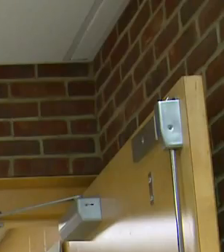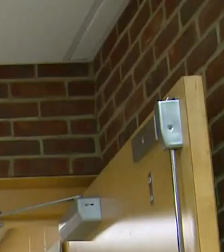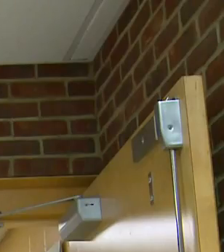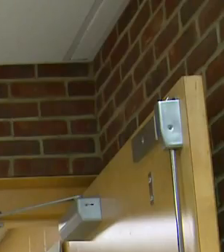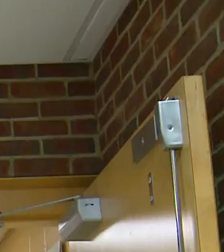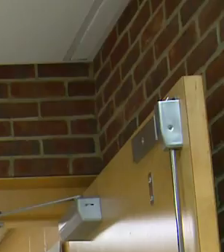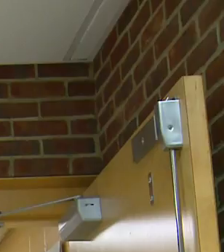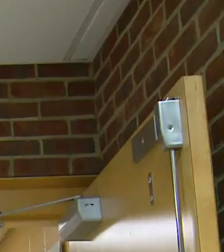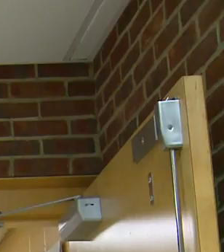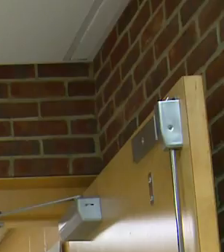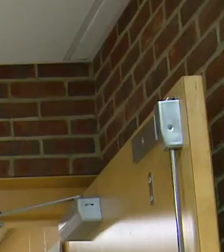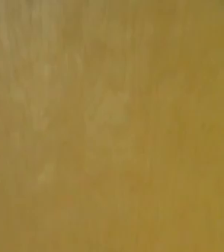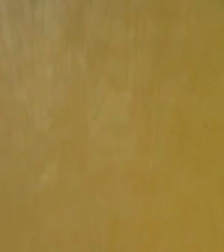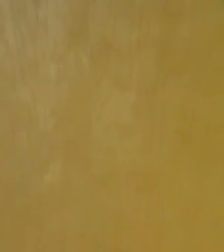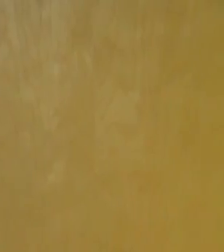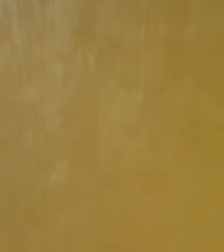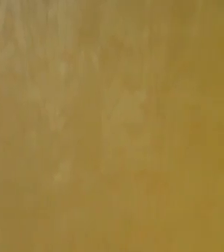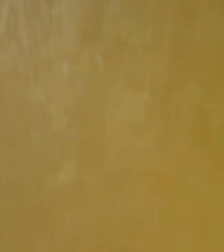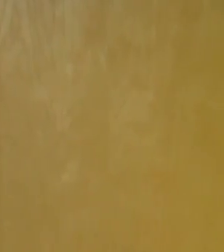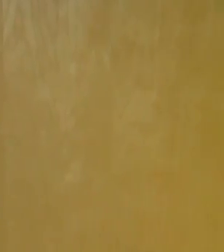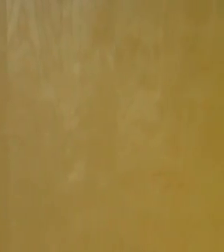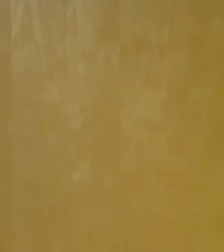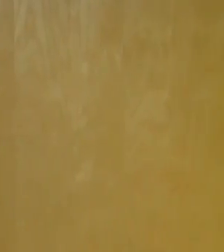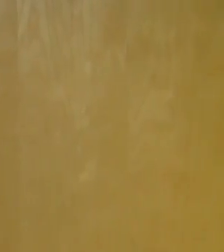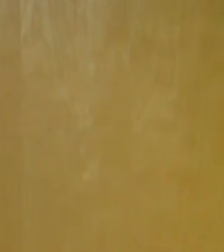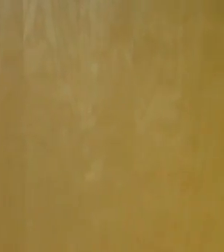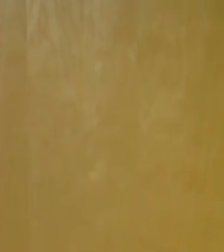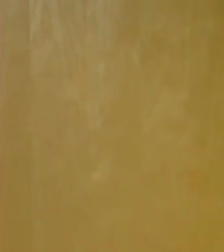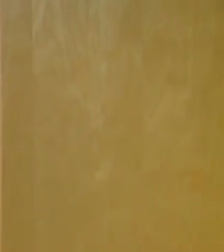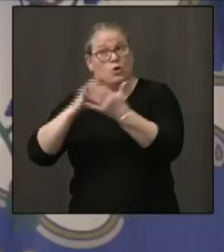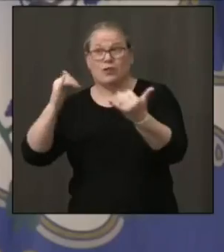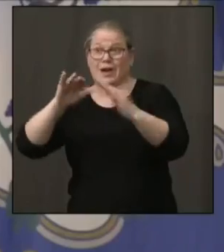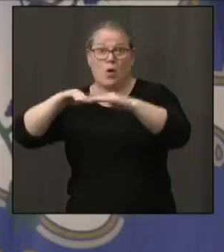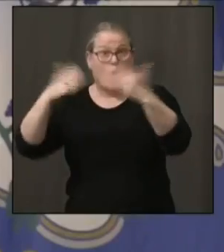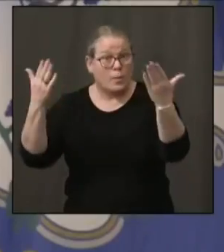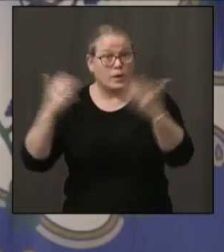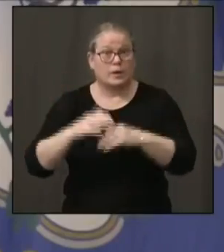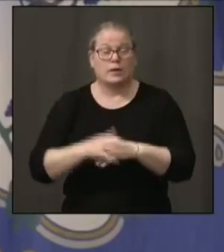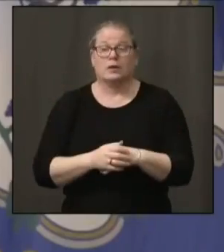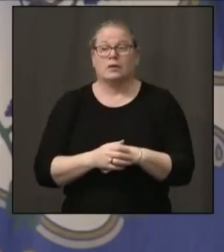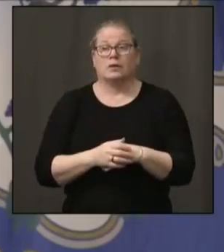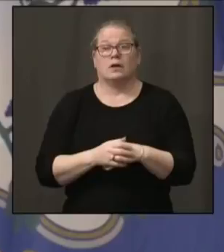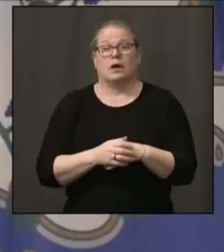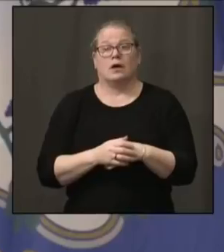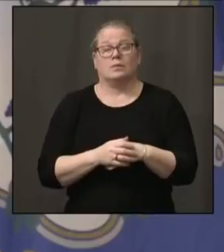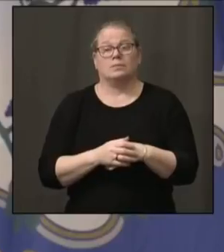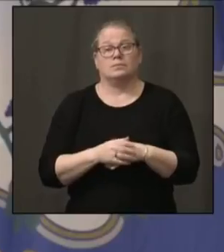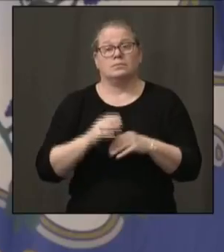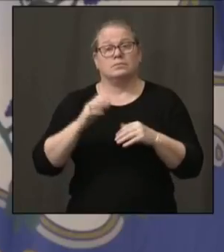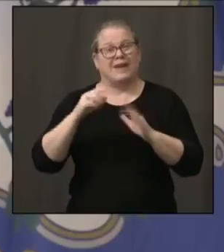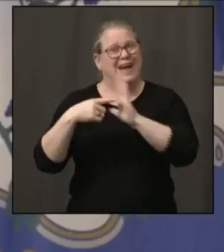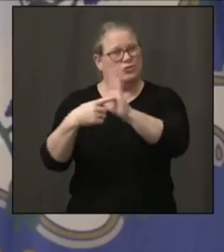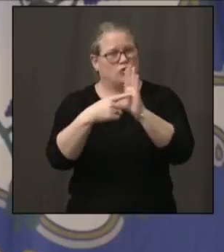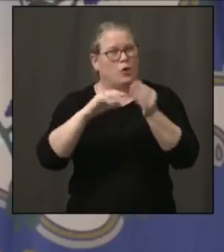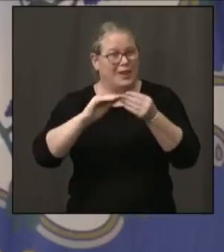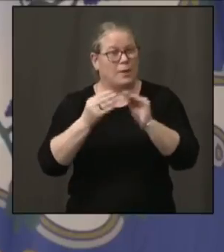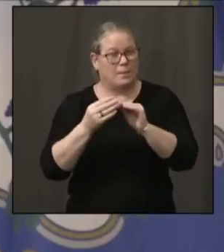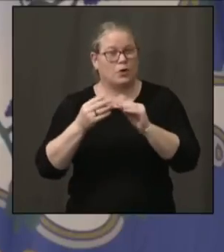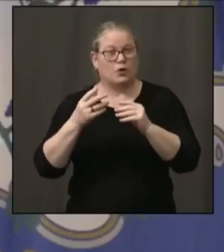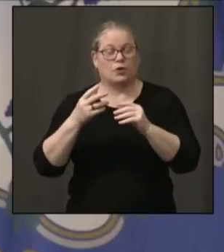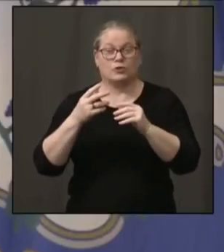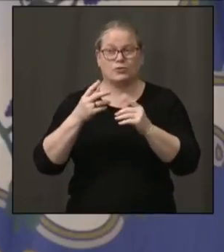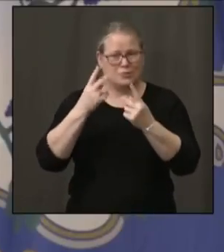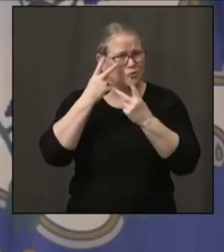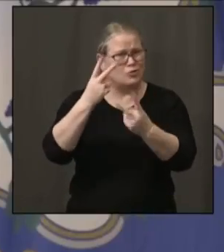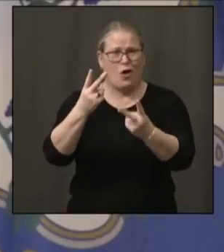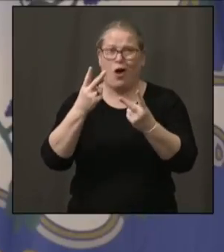-January, a decision that's up to individual districts. You saw the numbers about how much more effective learning is